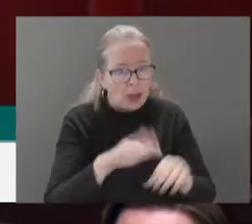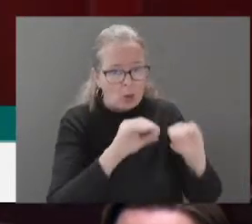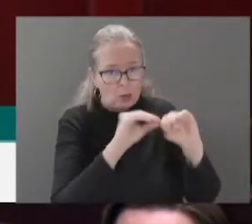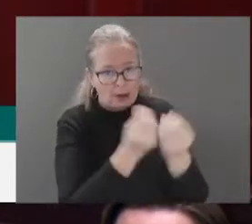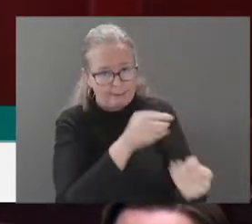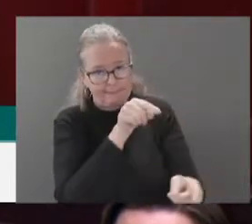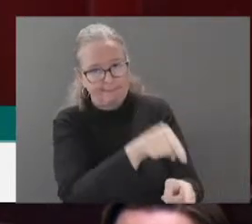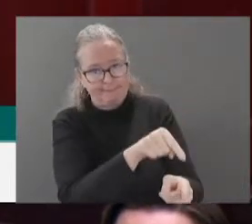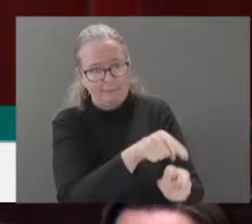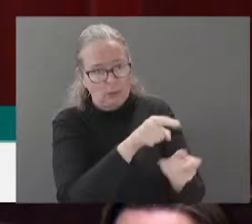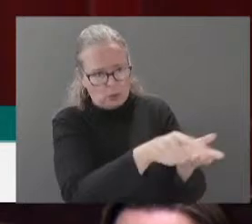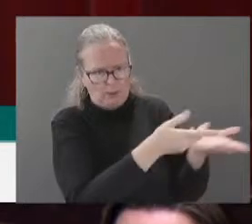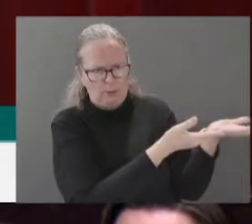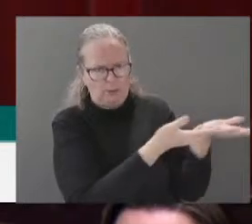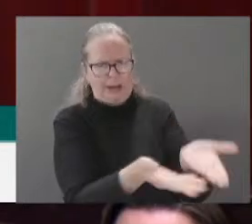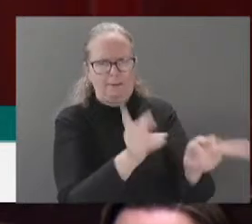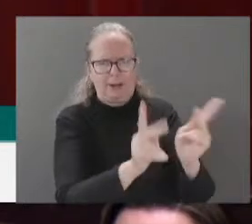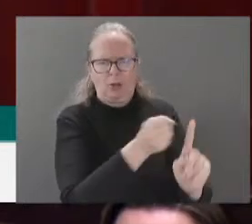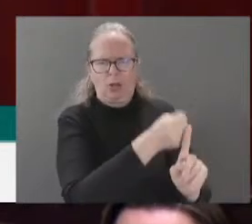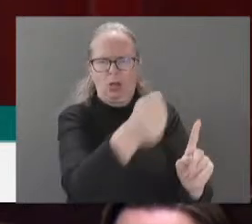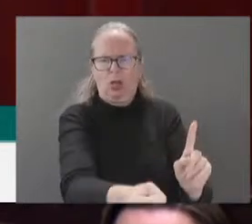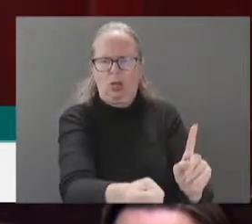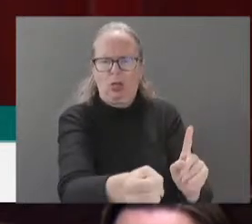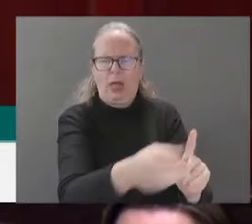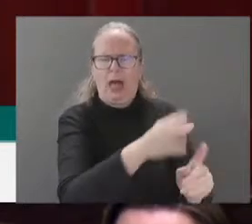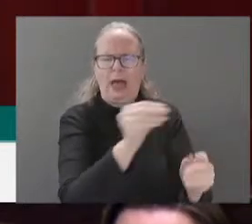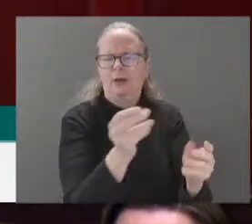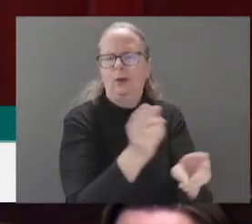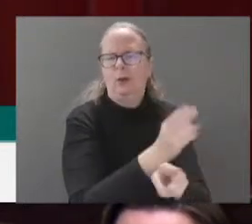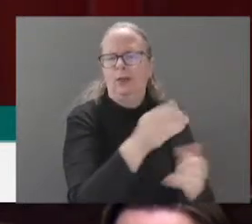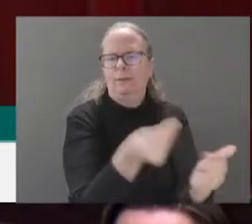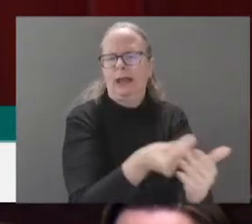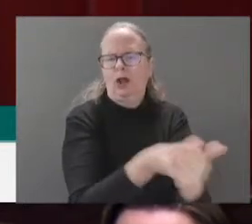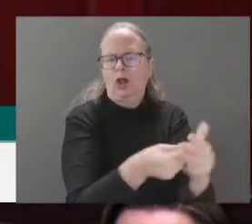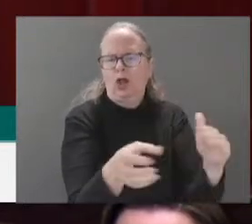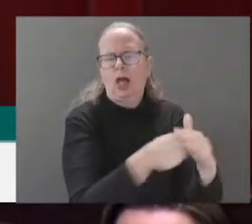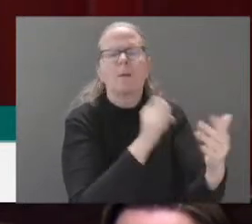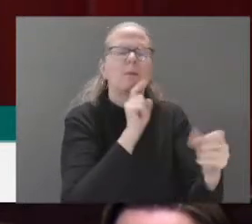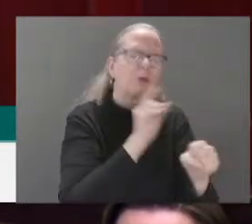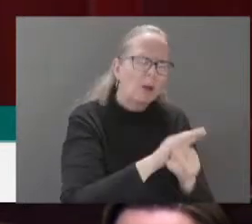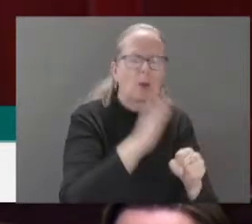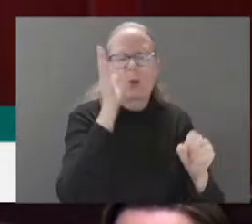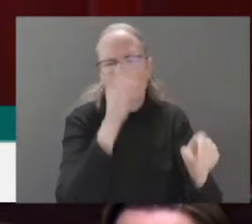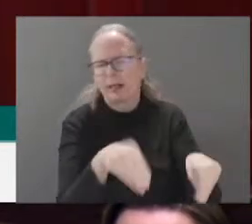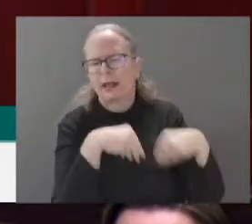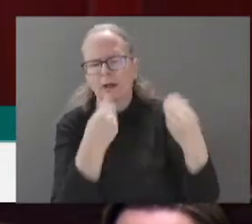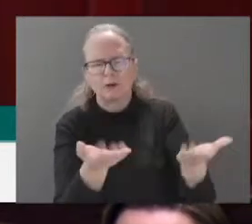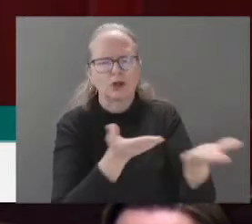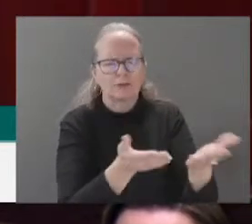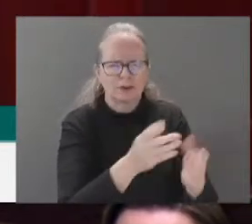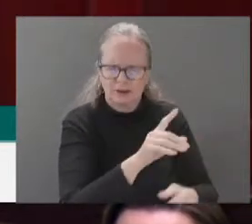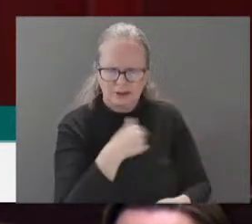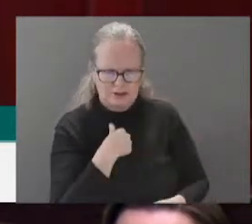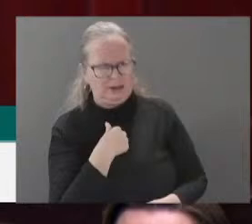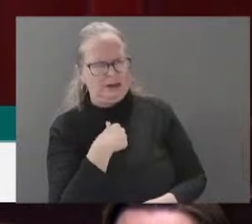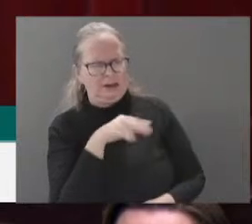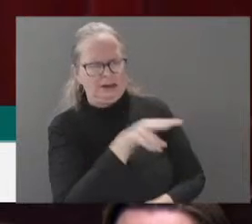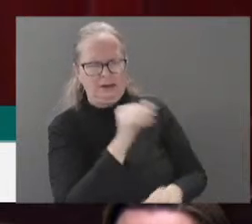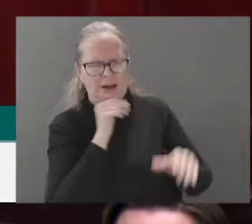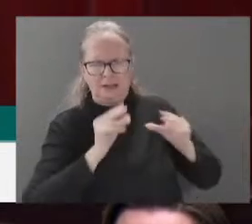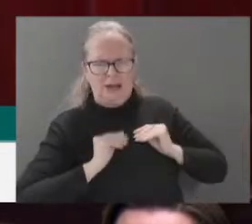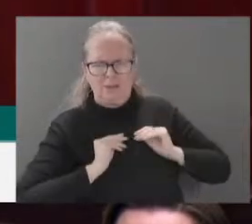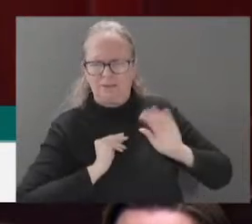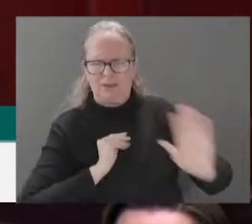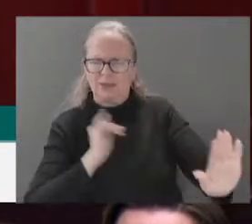while taking their money promising them that they would provide different Services Mr Speaker that's unacceptable that's why this government's taken action Mr Speaker and got everybody to